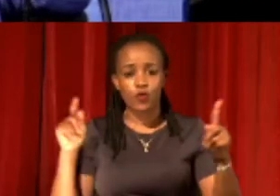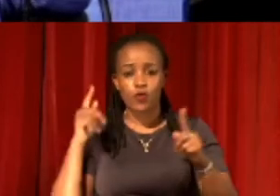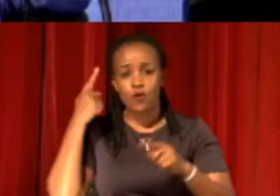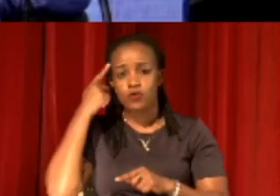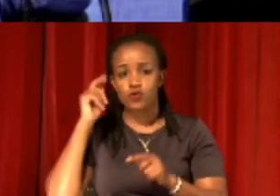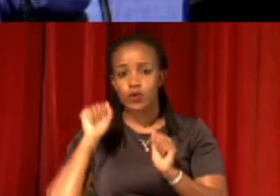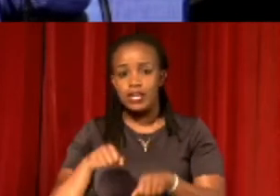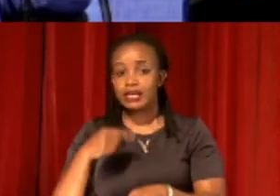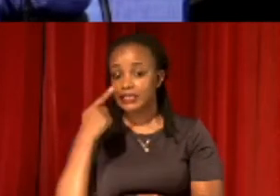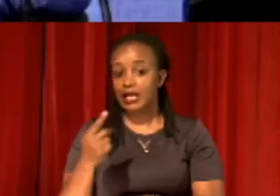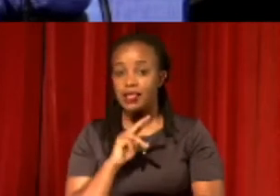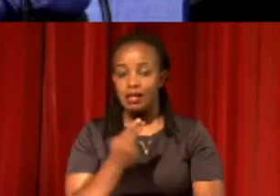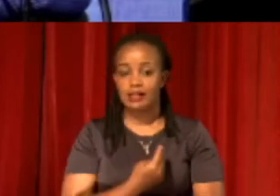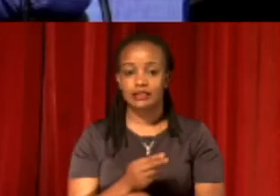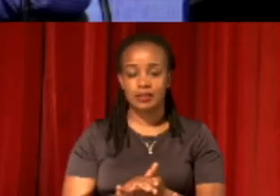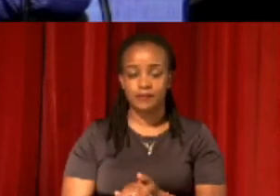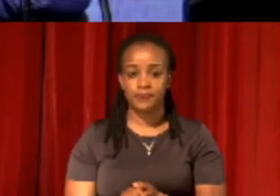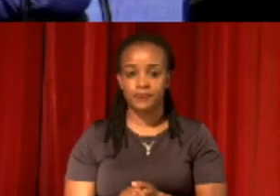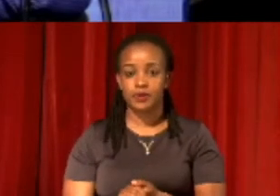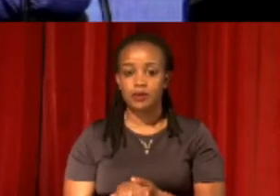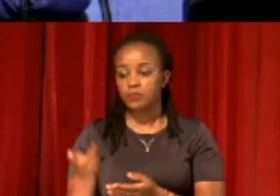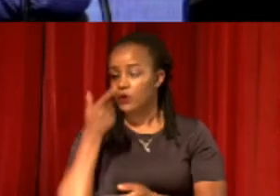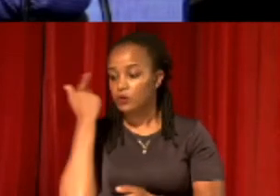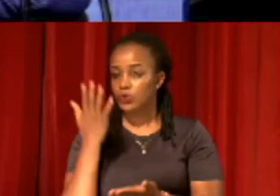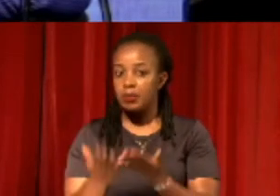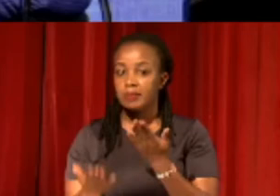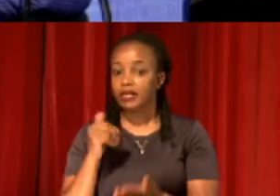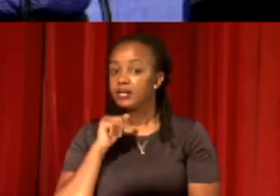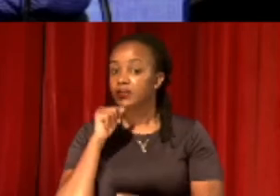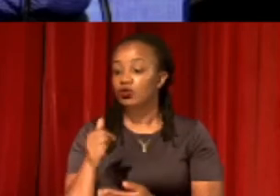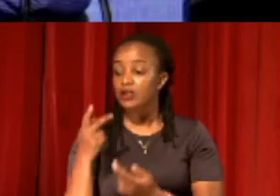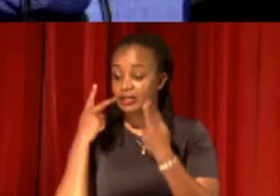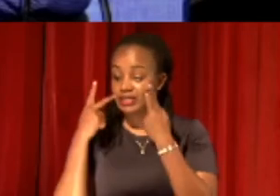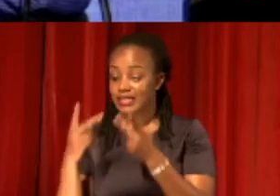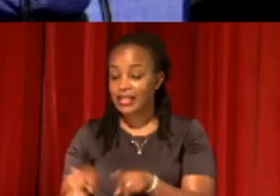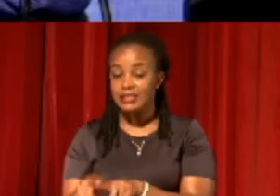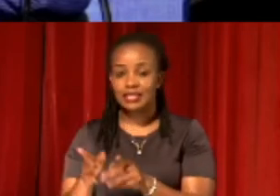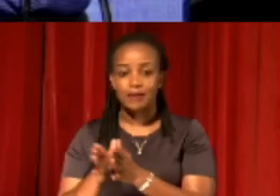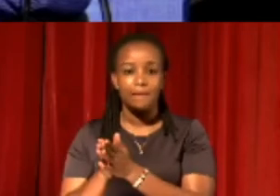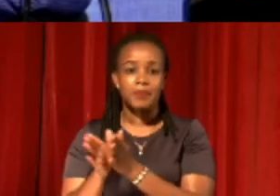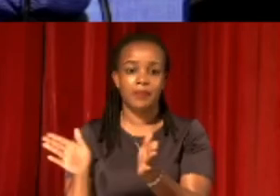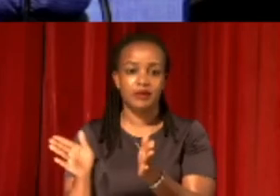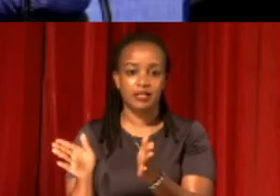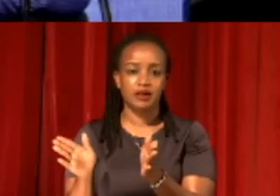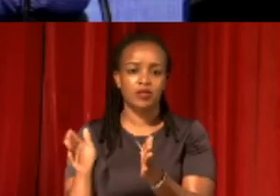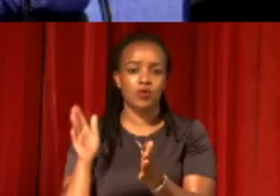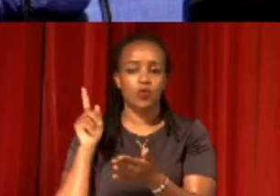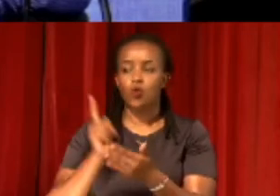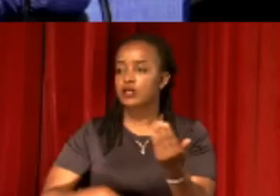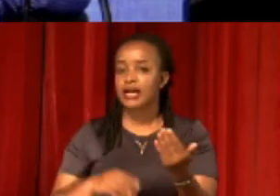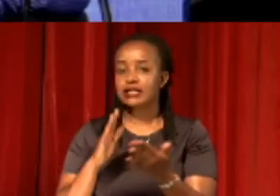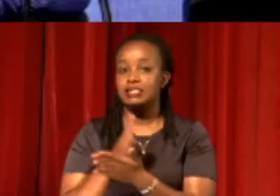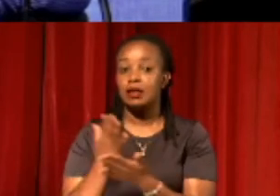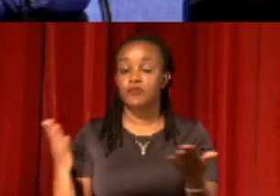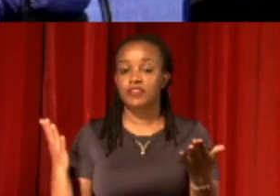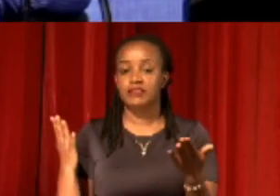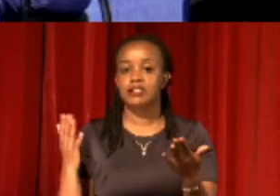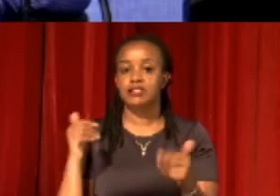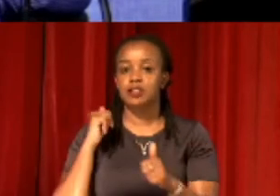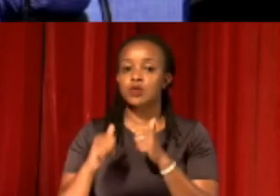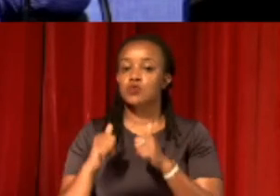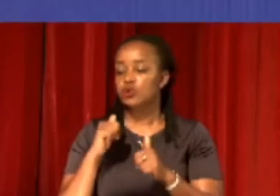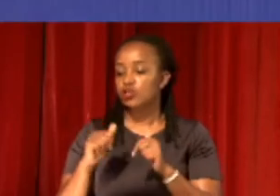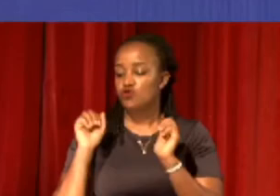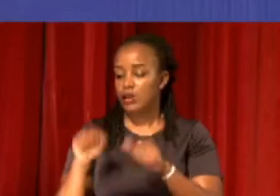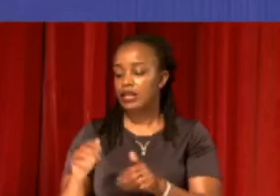PPMC has been doing that we might not see as, you know, the public? Mm-hmm. What are some of the things that, you know, we can share as success